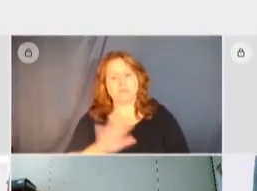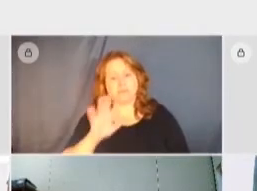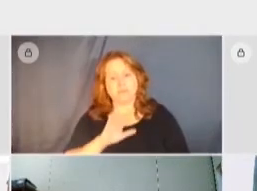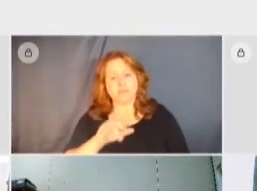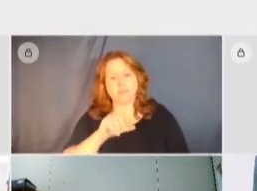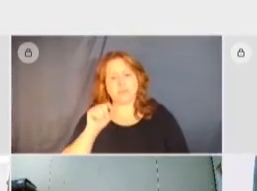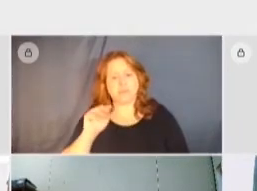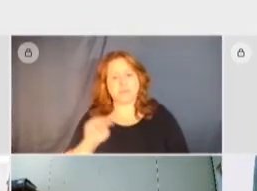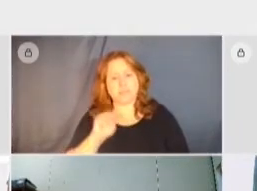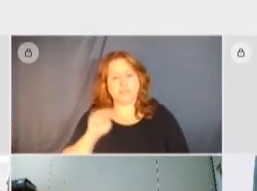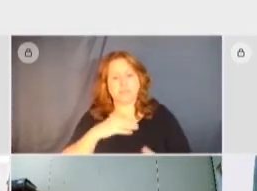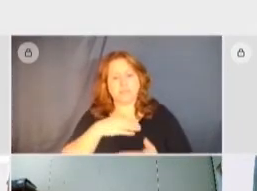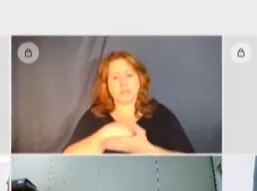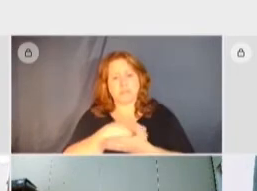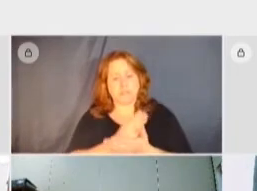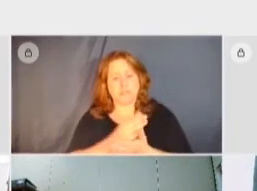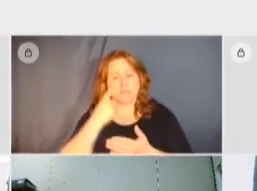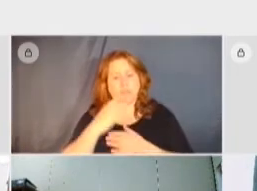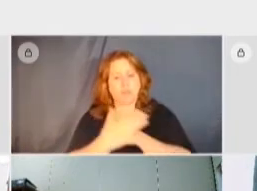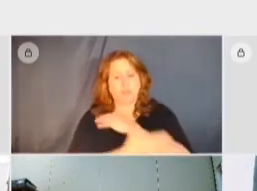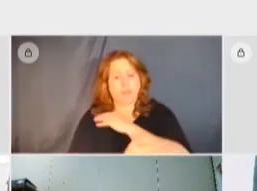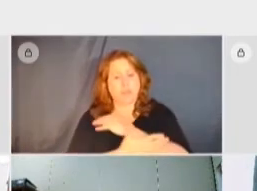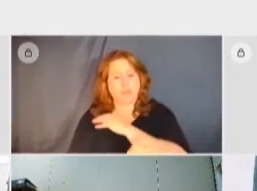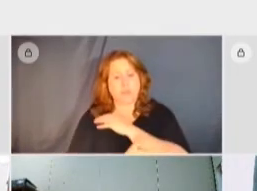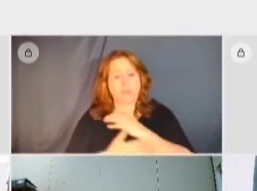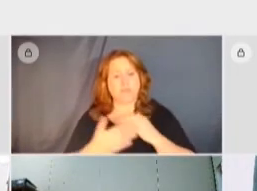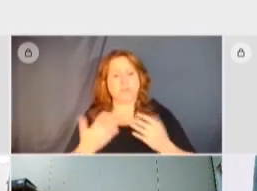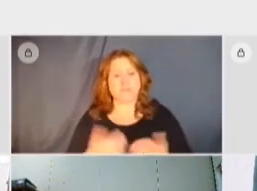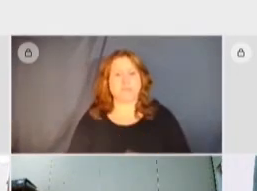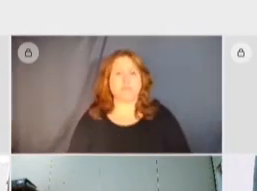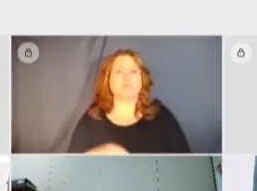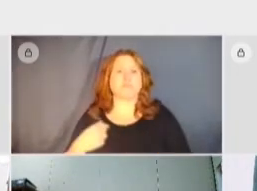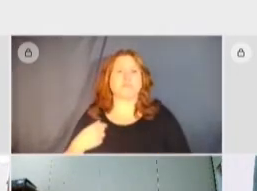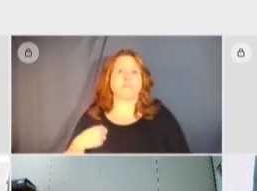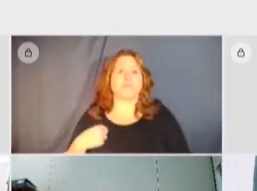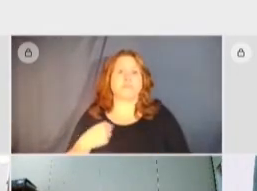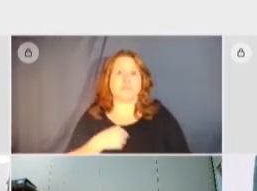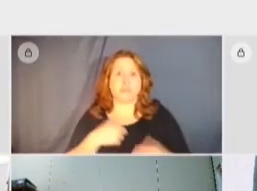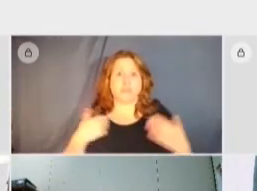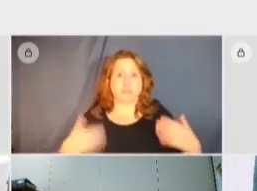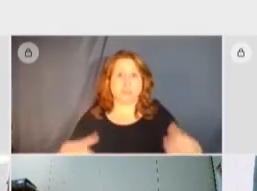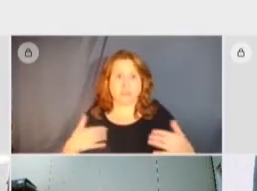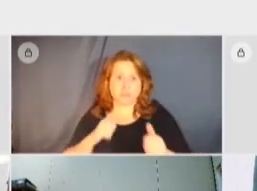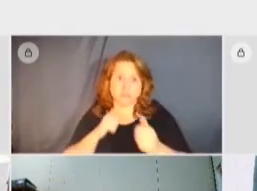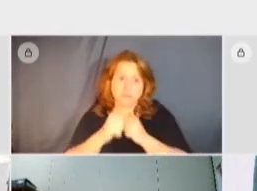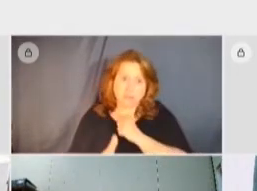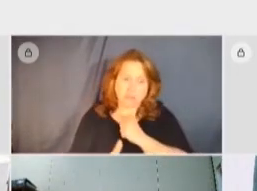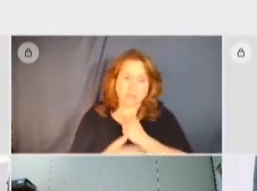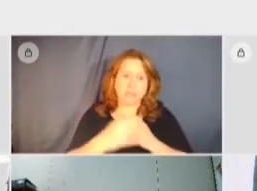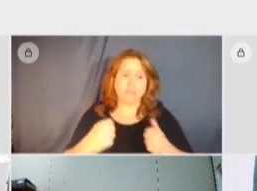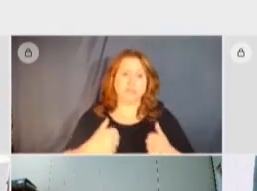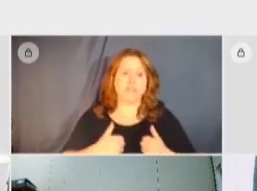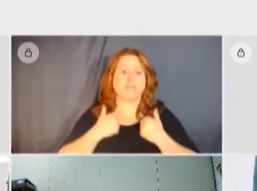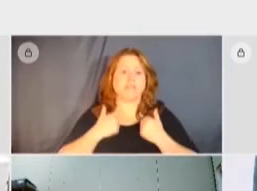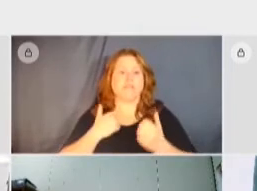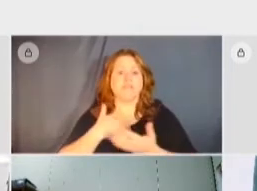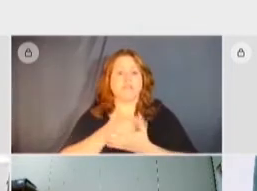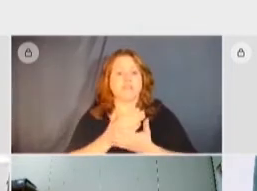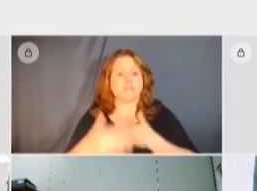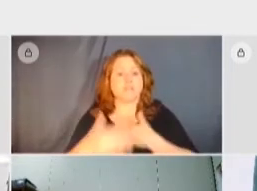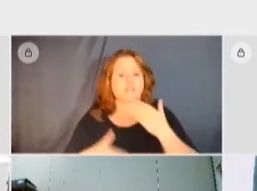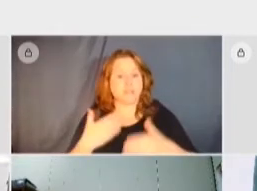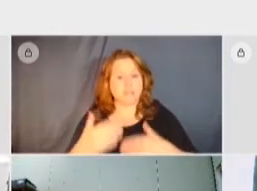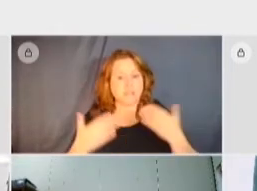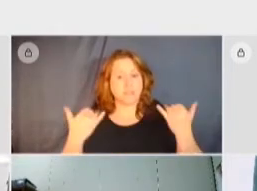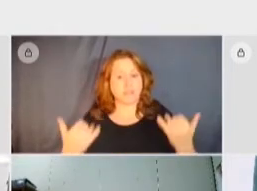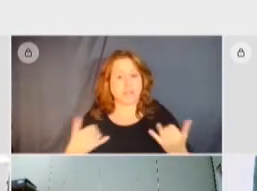those funds survive the budget, we can turn next to getting those contracts ready. And usually we bring those